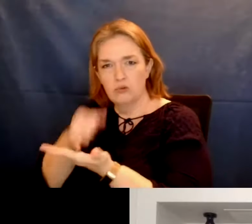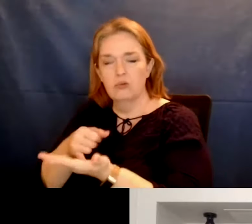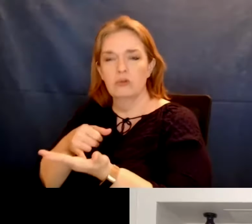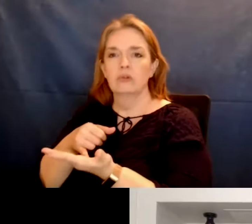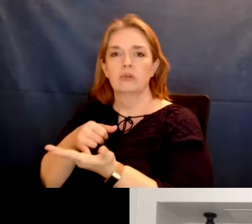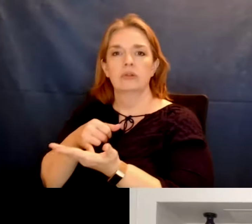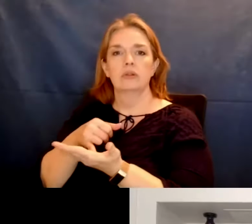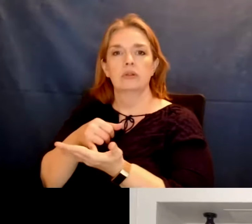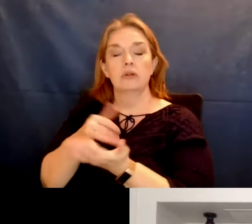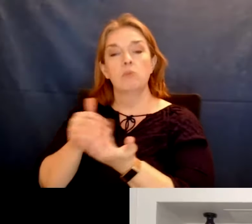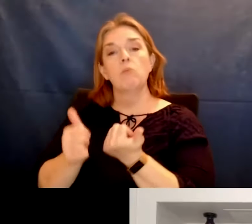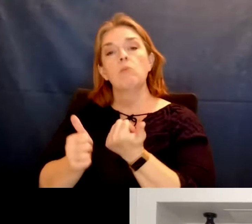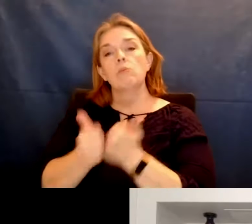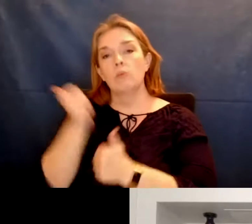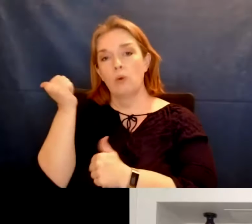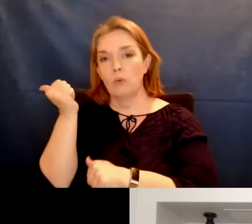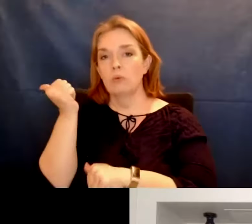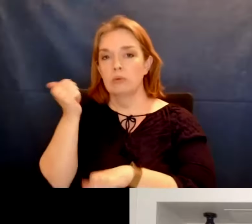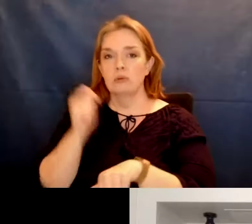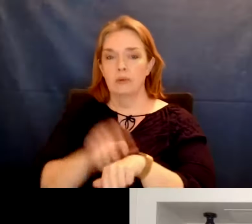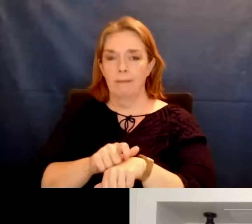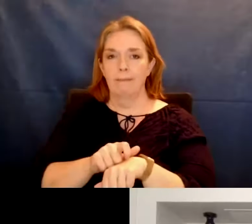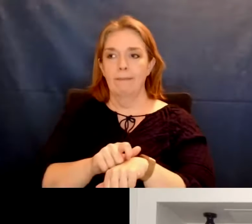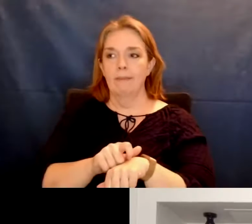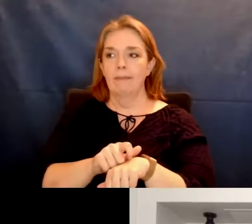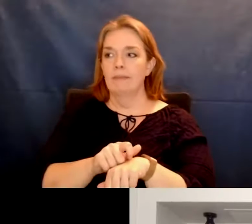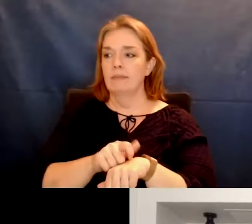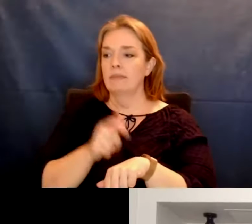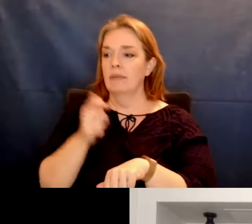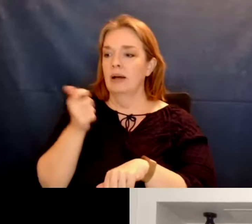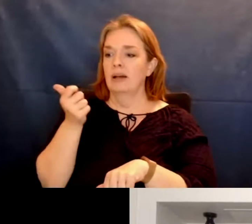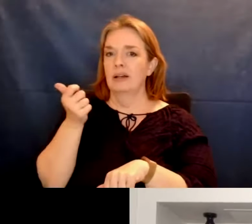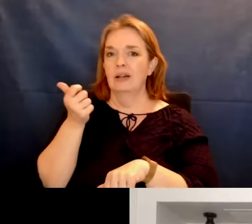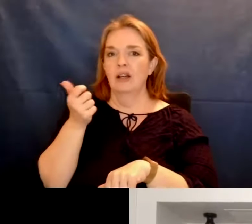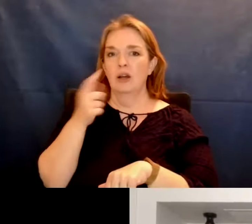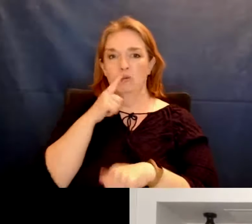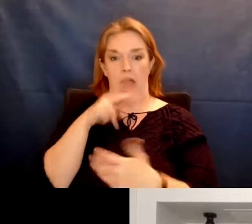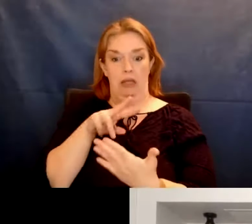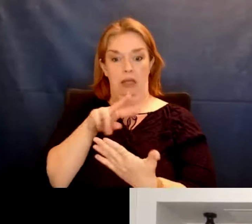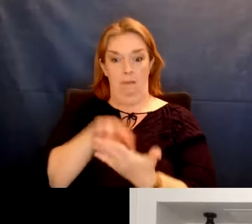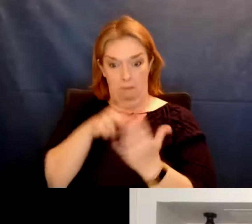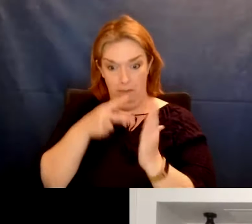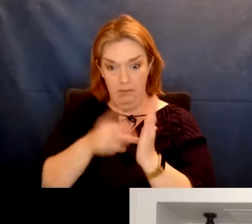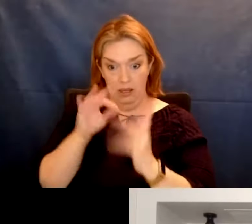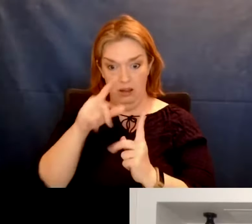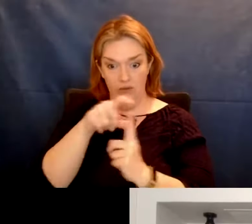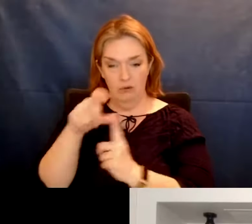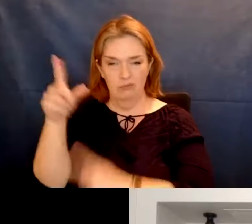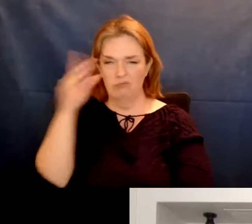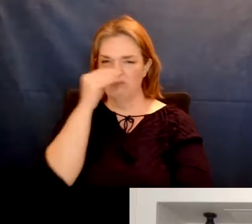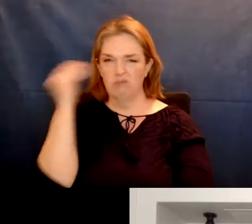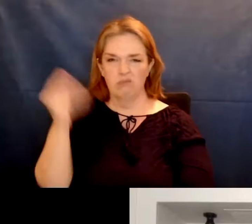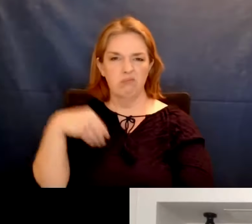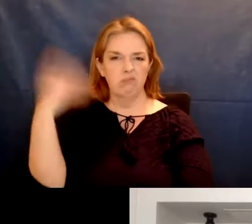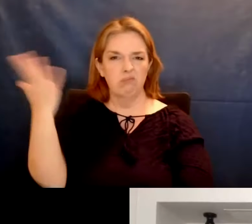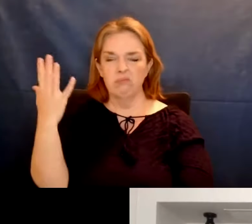for most of the time, he had little use for the meaning making principles of text and